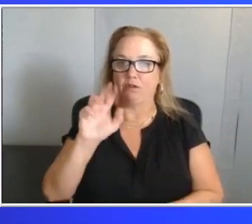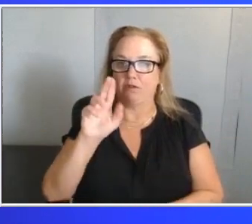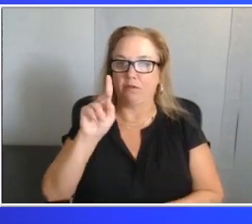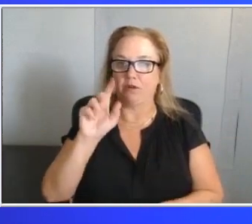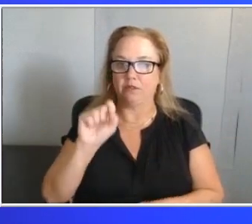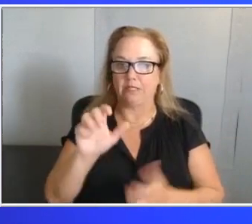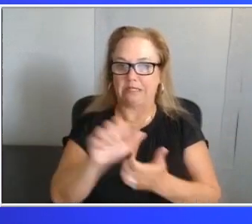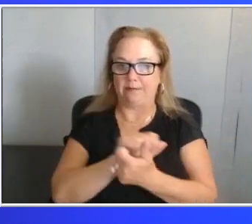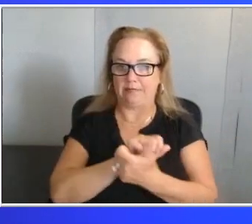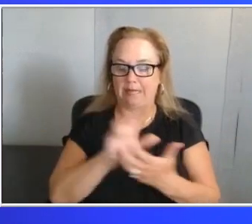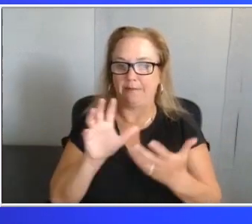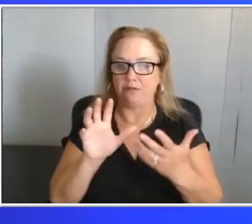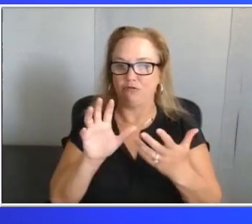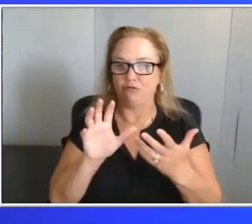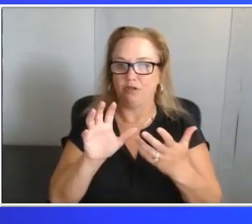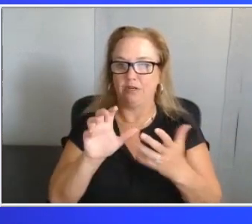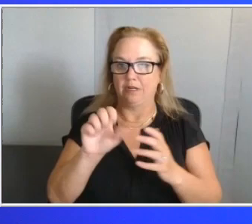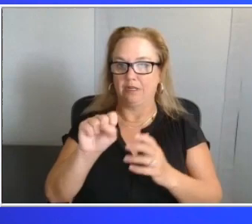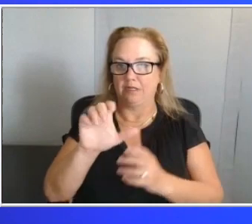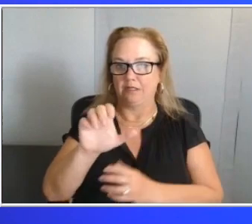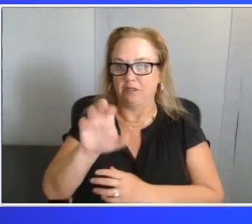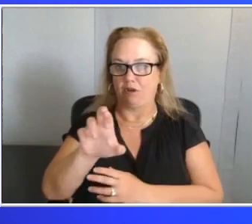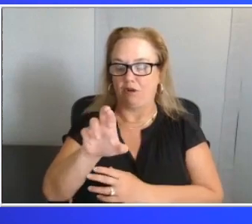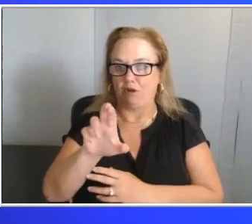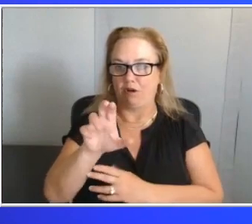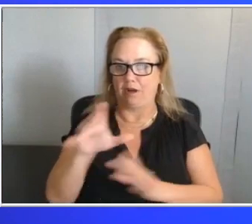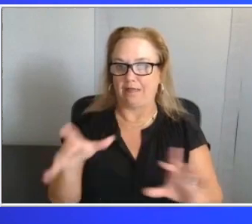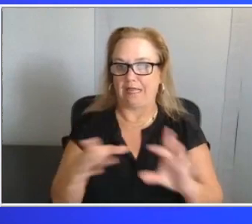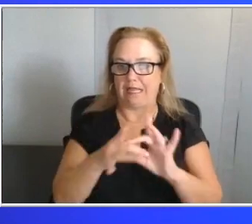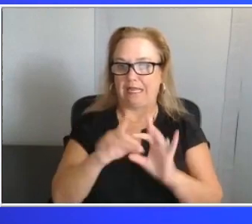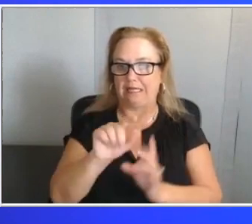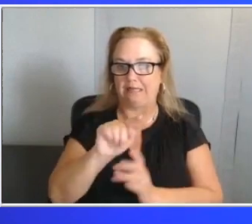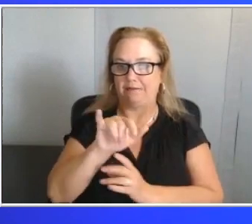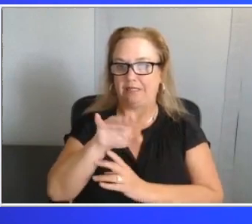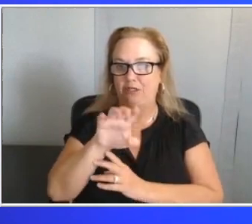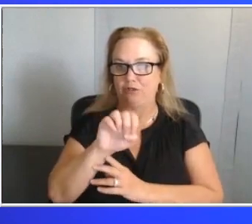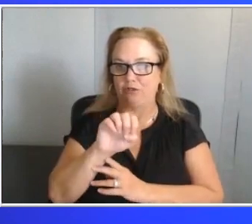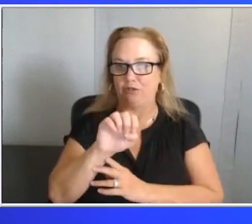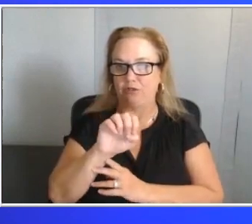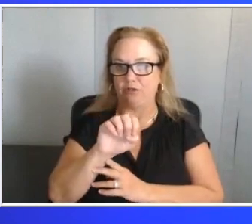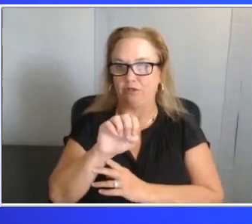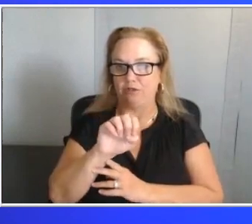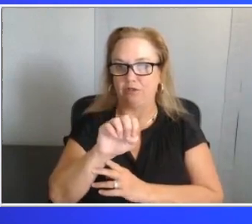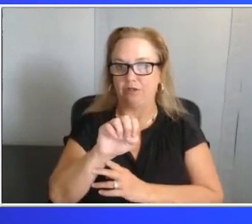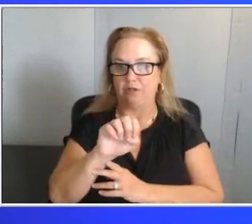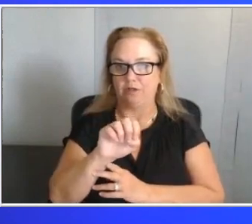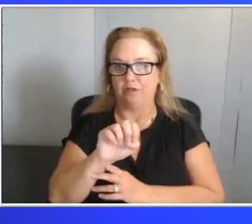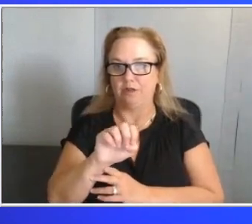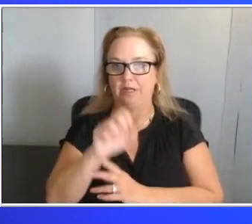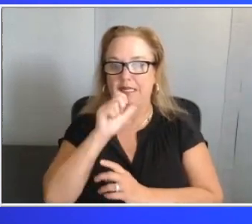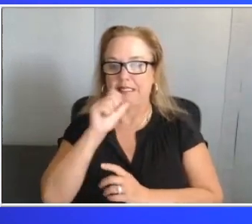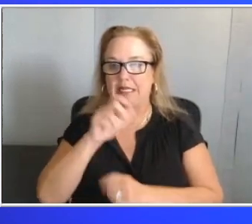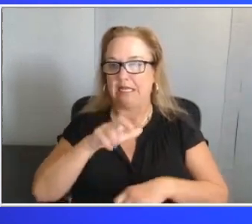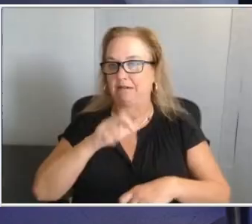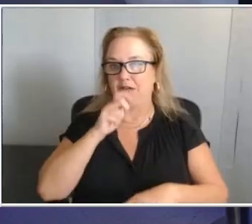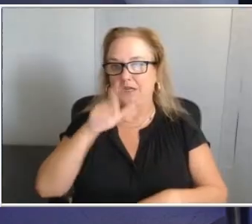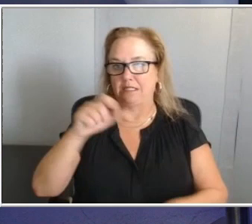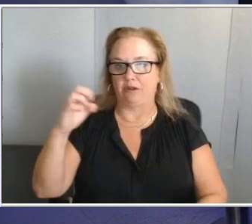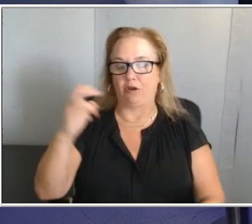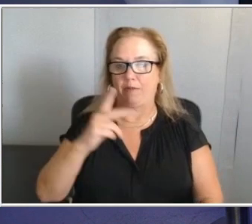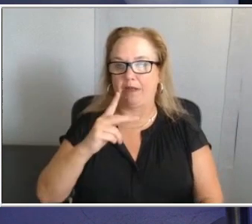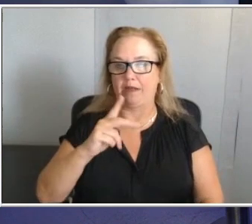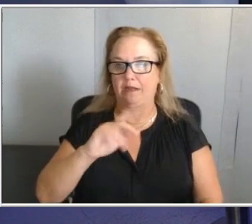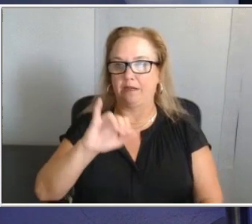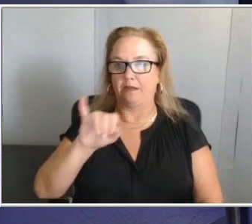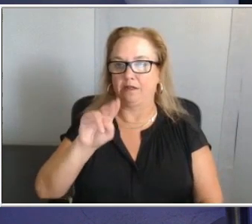damage and some scarring of that connective tissue of the skin. And so it's not necessarily going to go back. June wants to